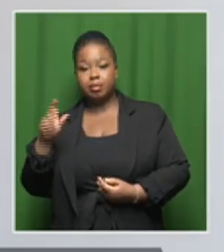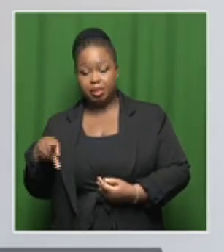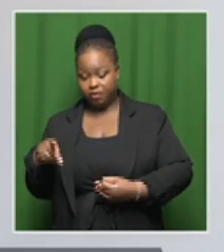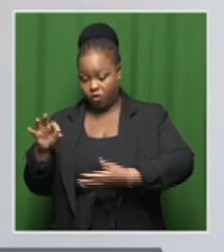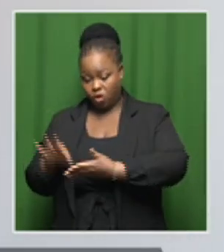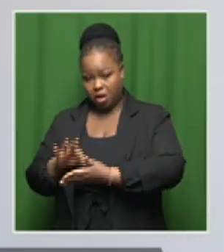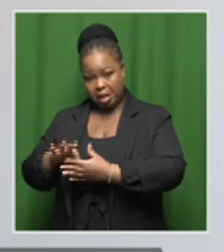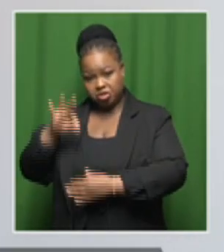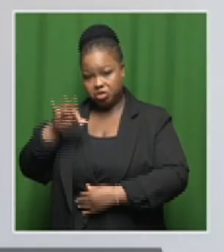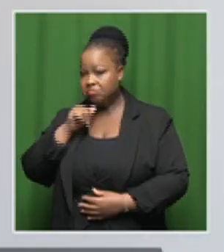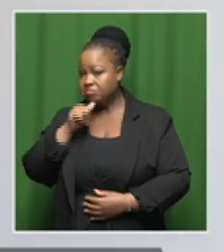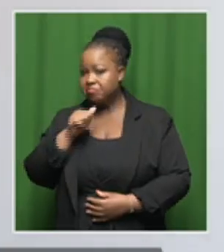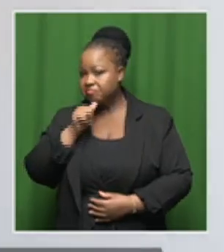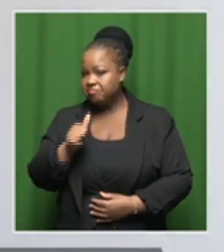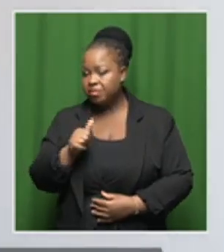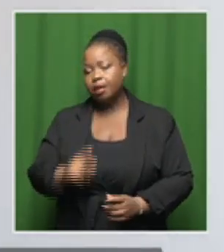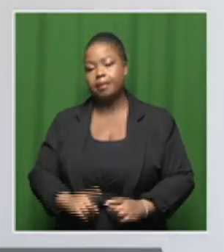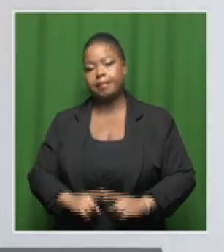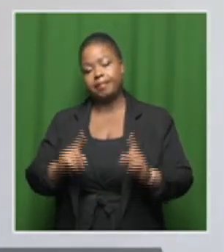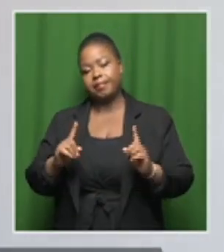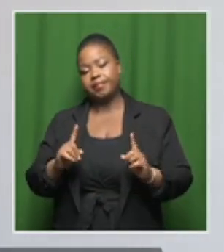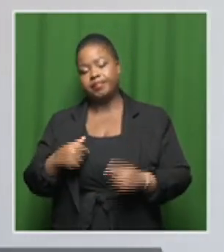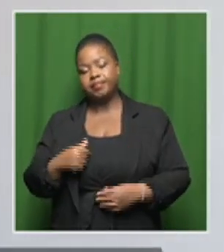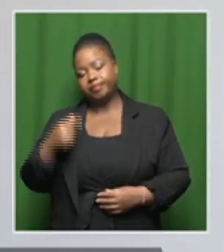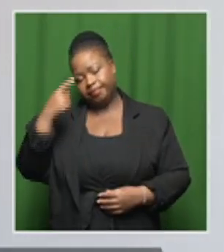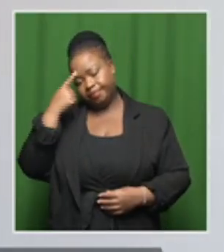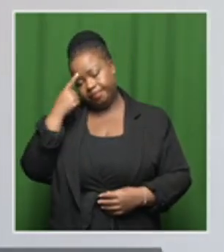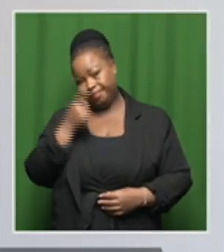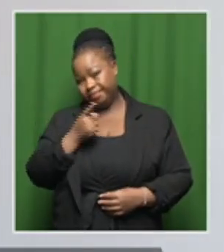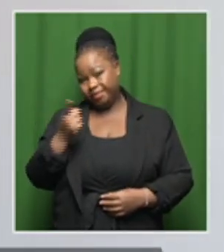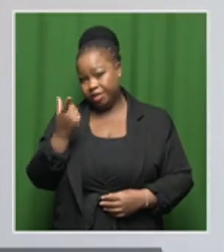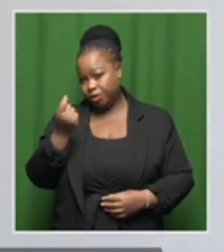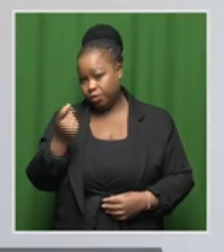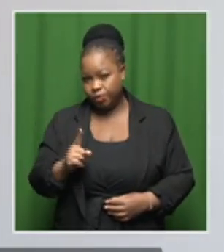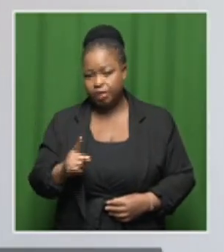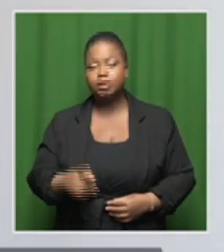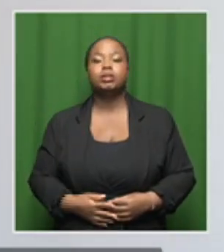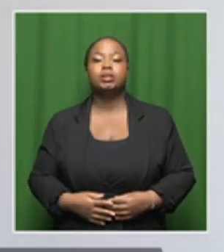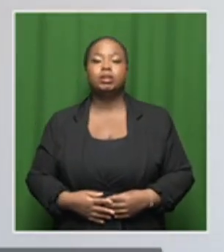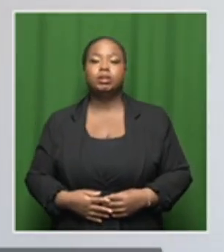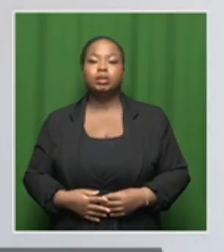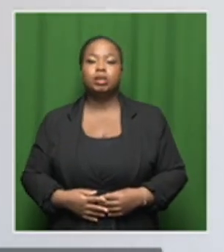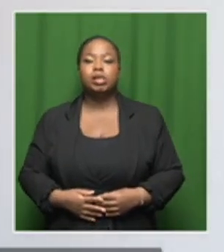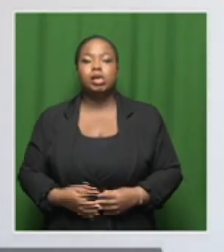the elections. And I think what they're doing holds some